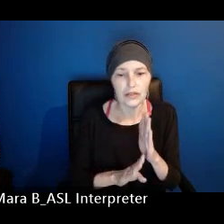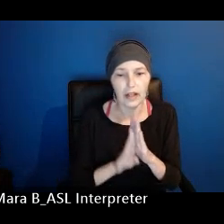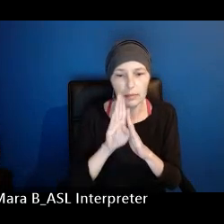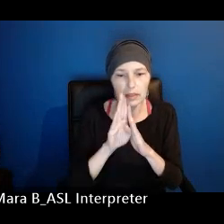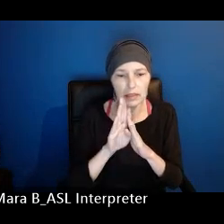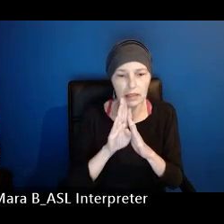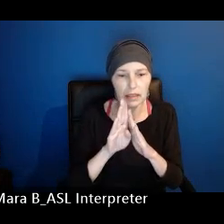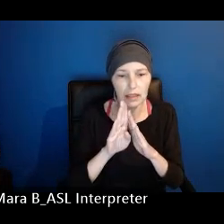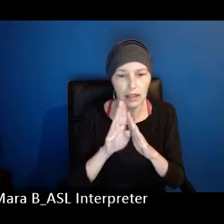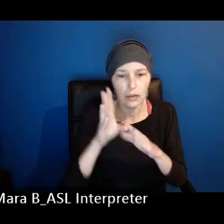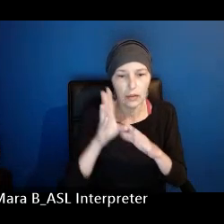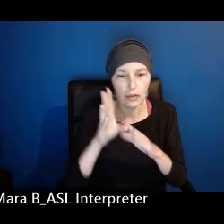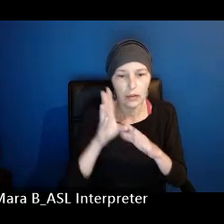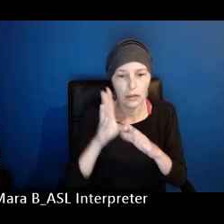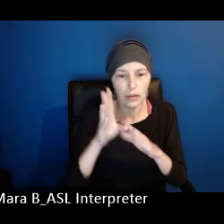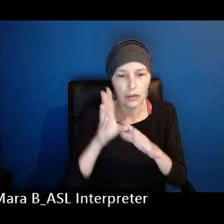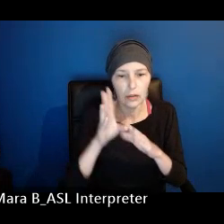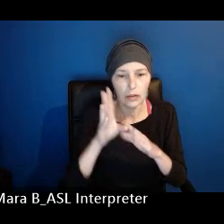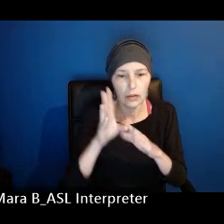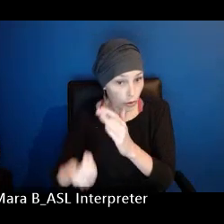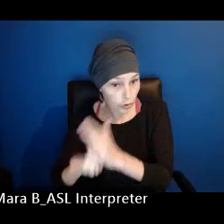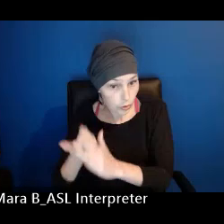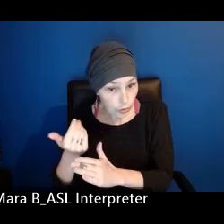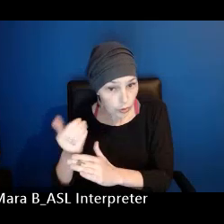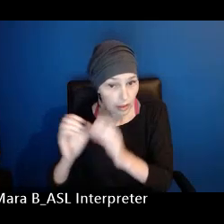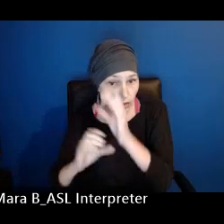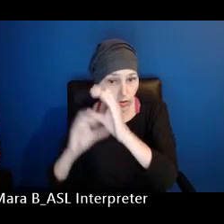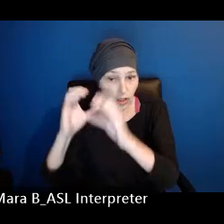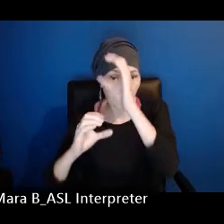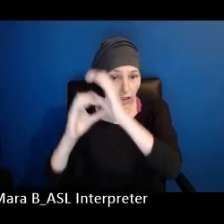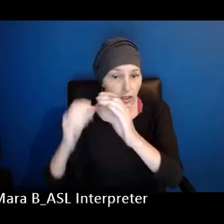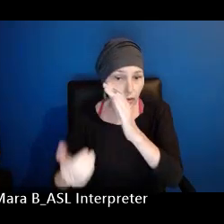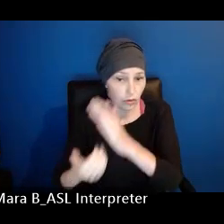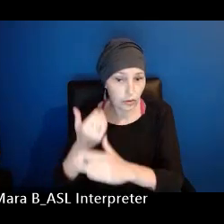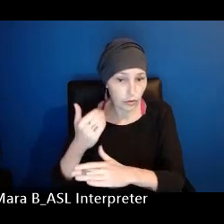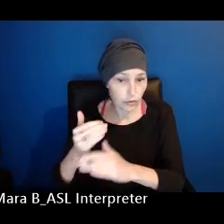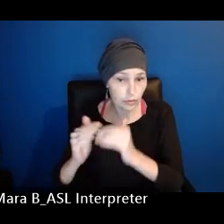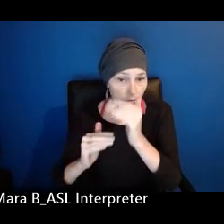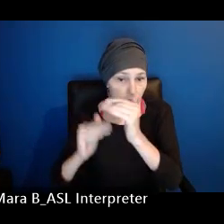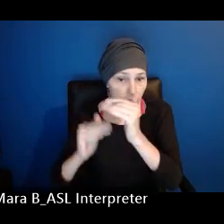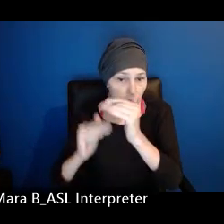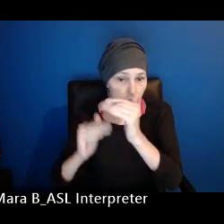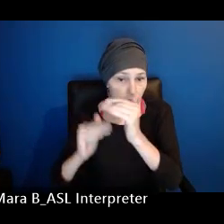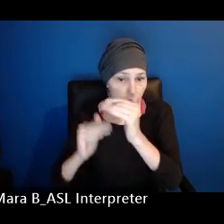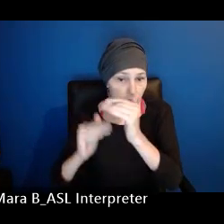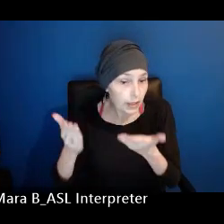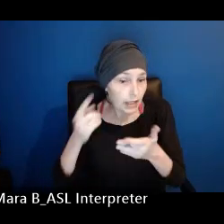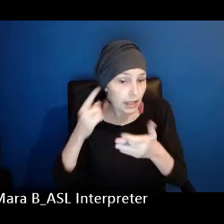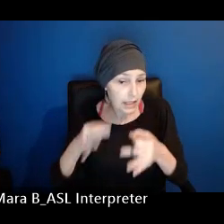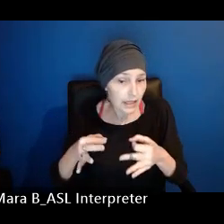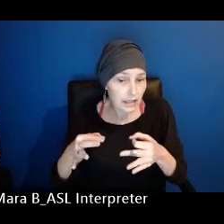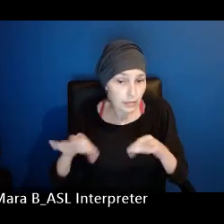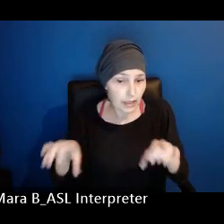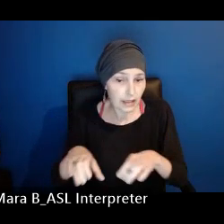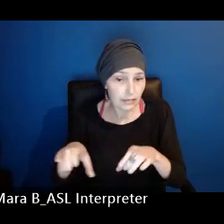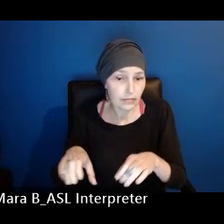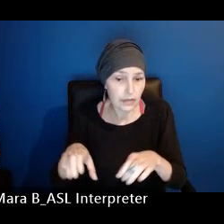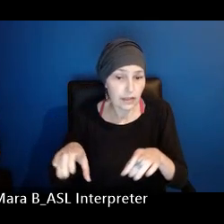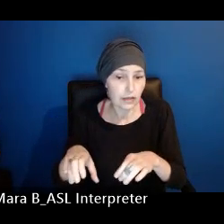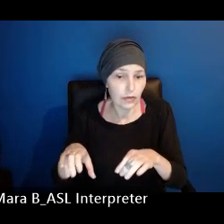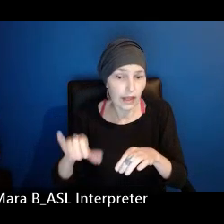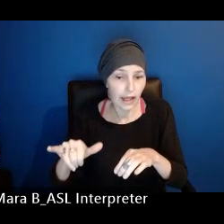communities with new construction and infrastructure may choose to be test sites to make a big impact